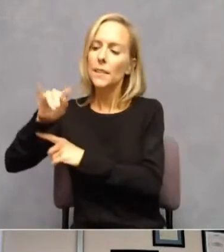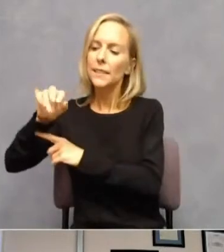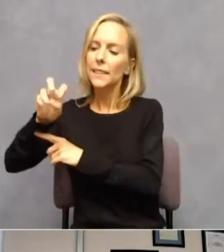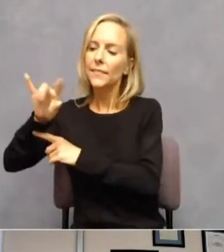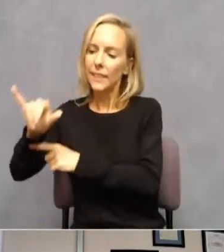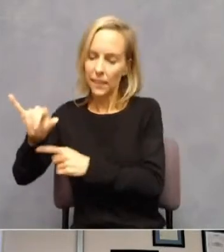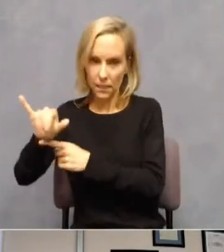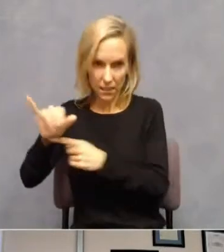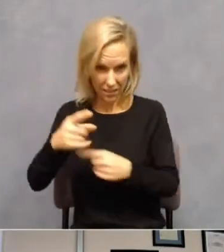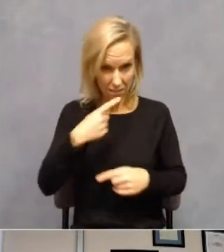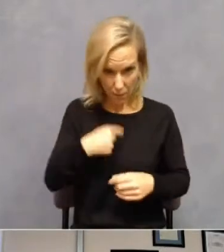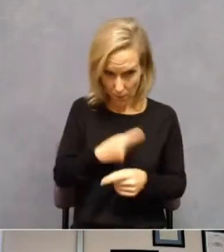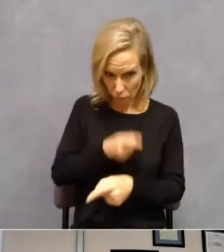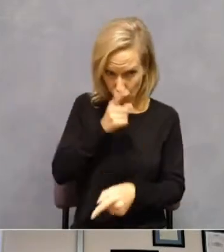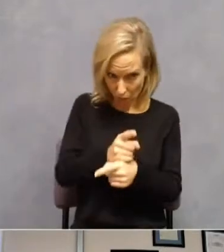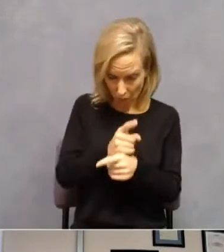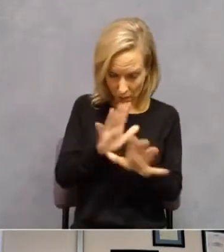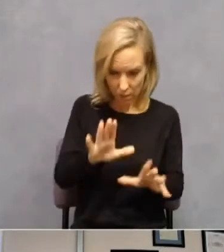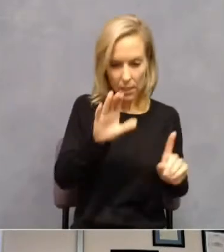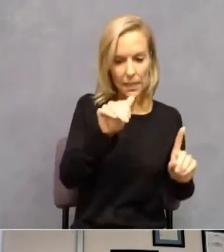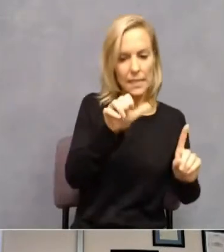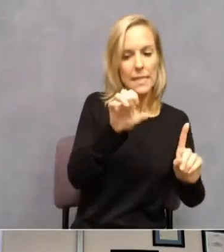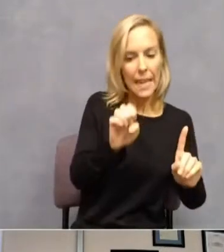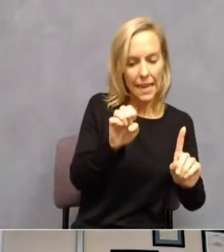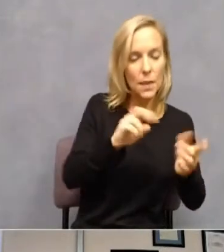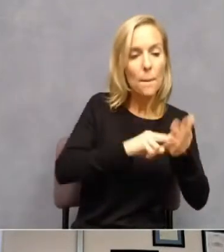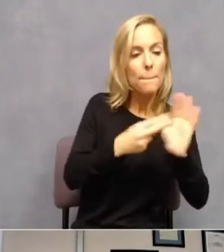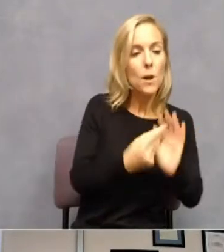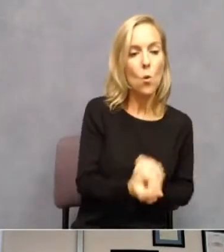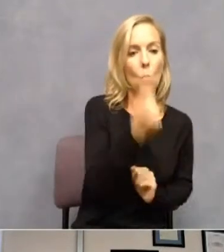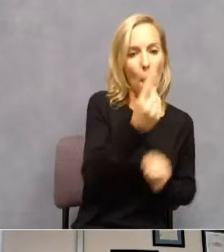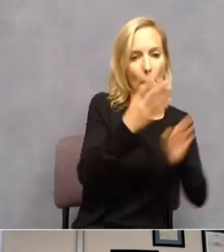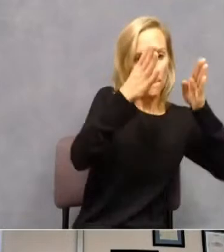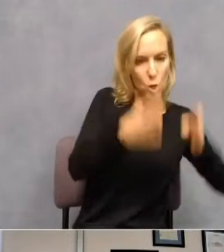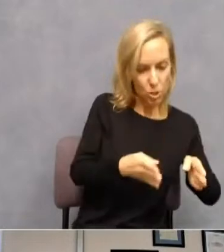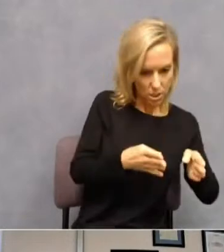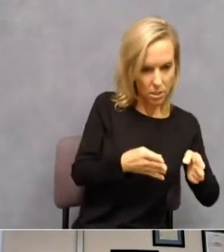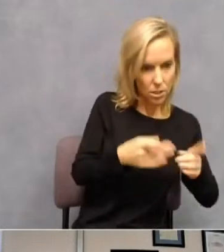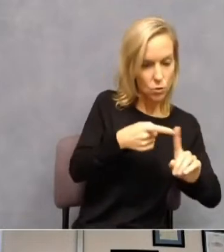got this right. A case is one individual who